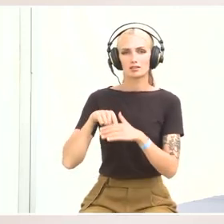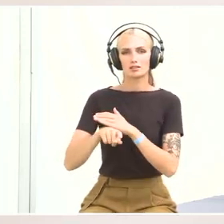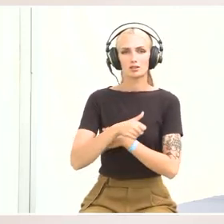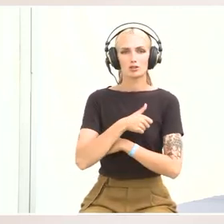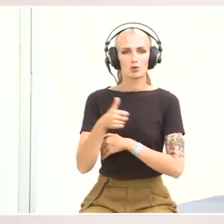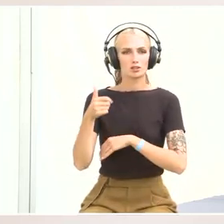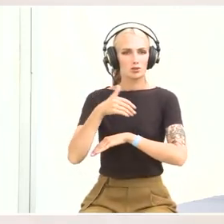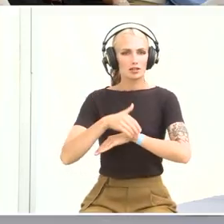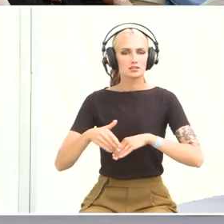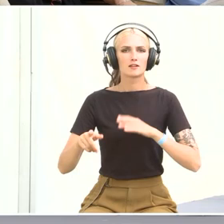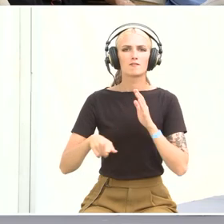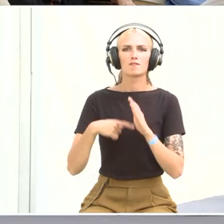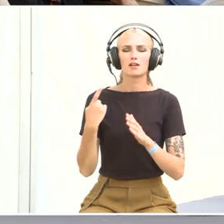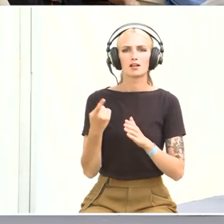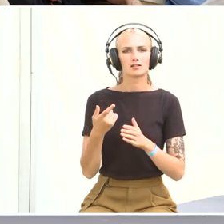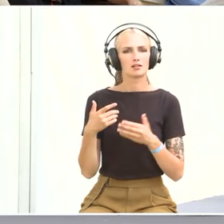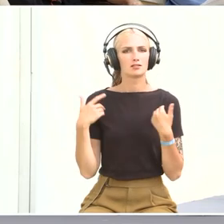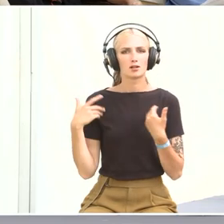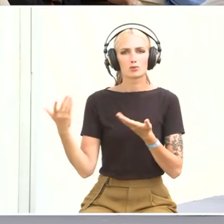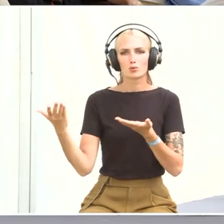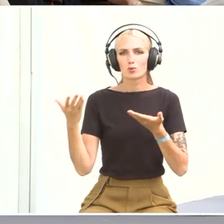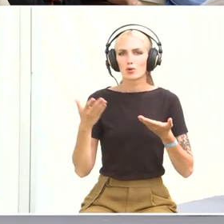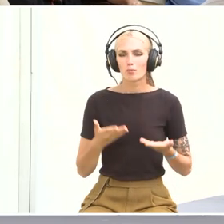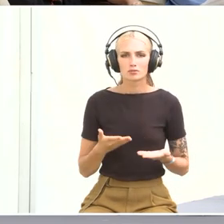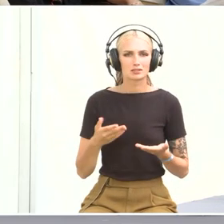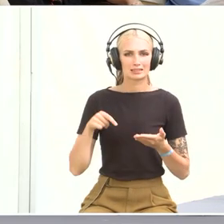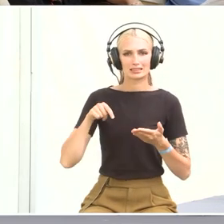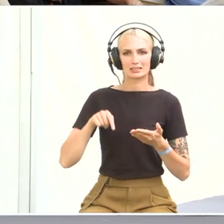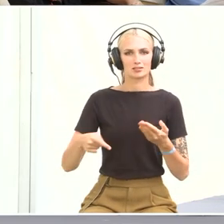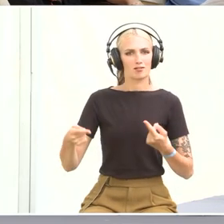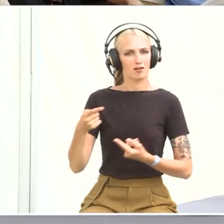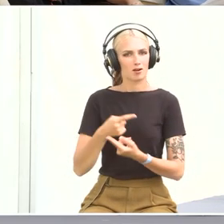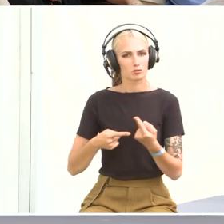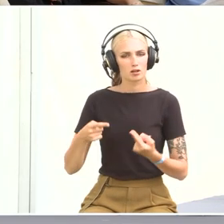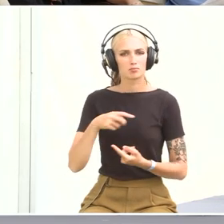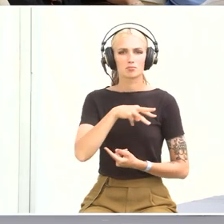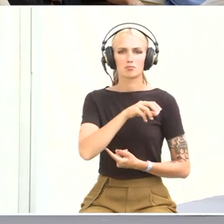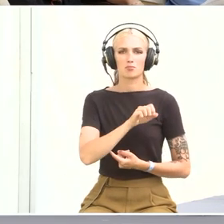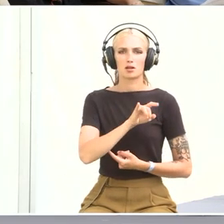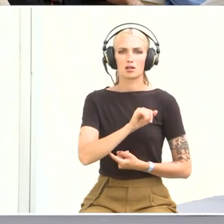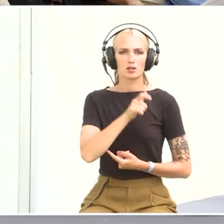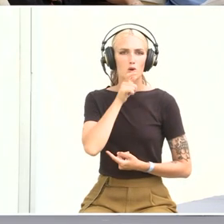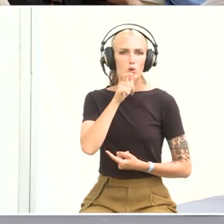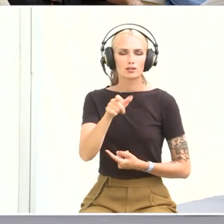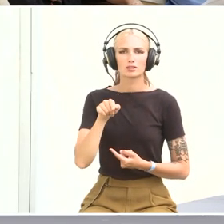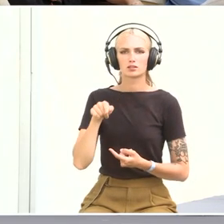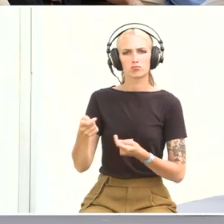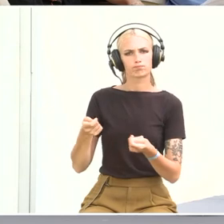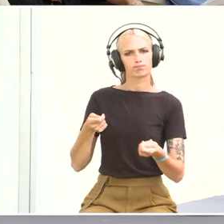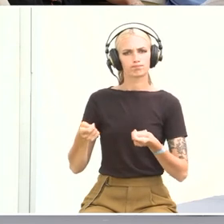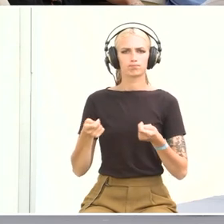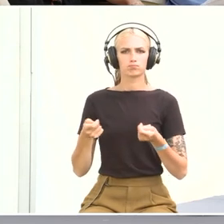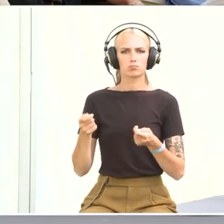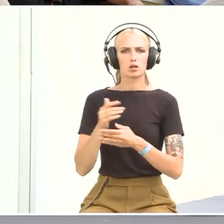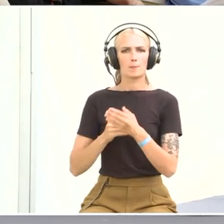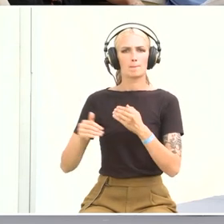warm welcome from me to this debate that, as Maria said, is organized jointly between the